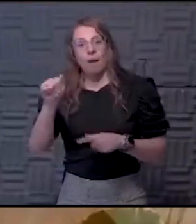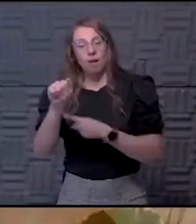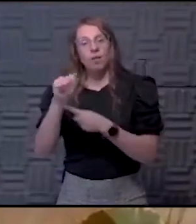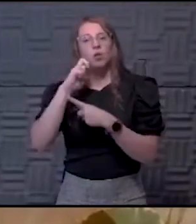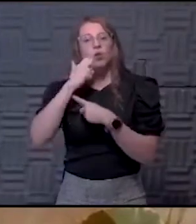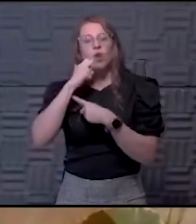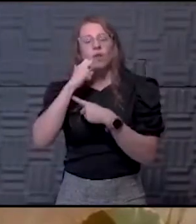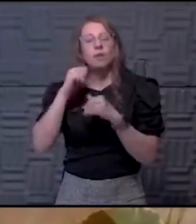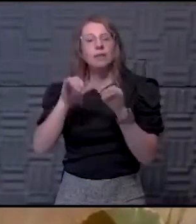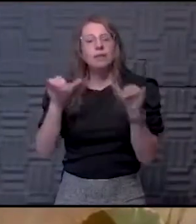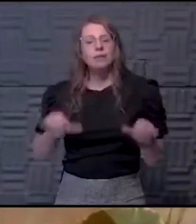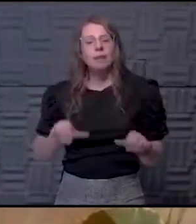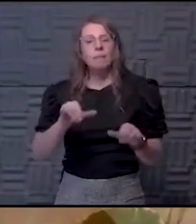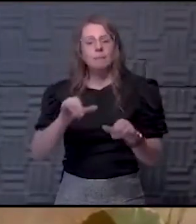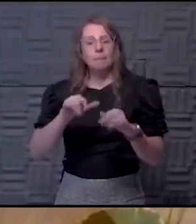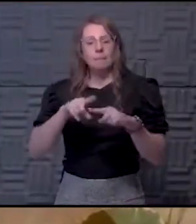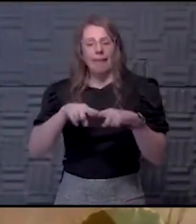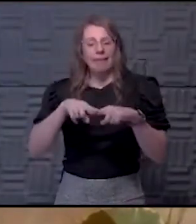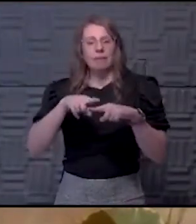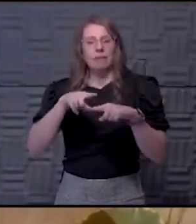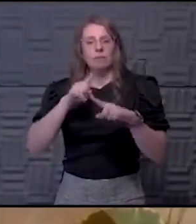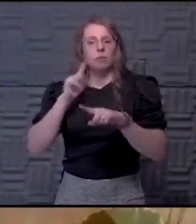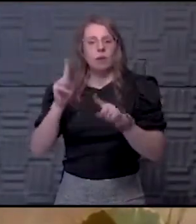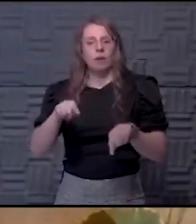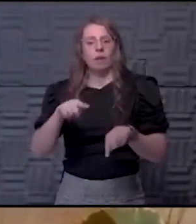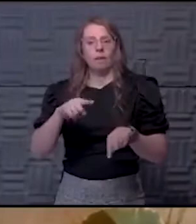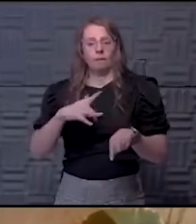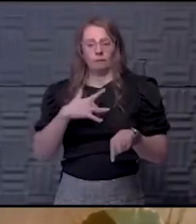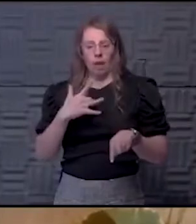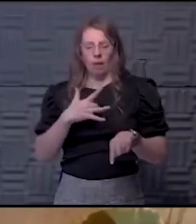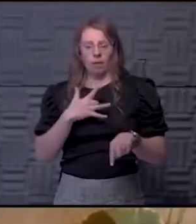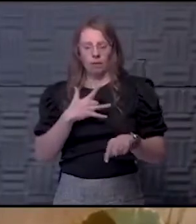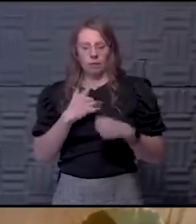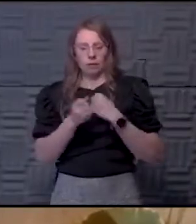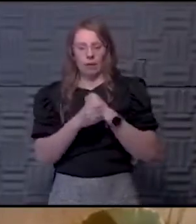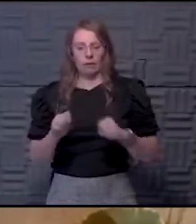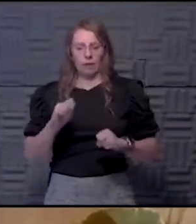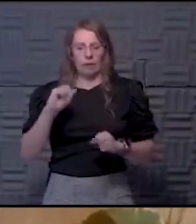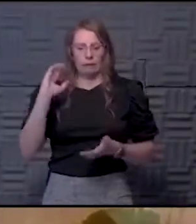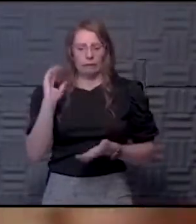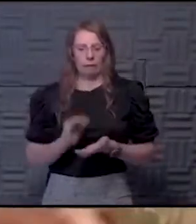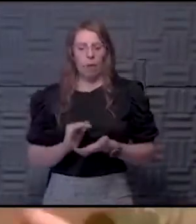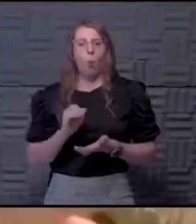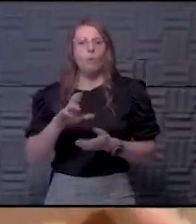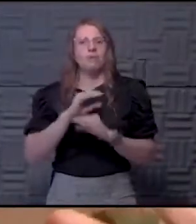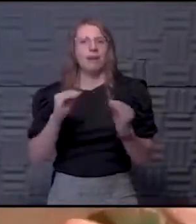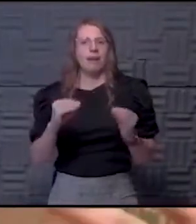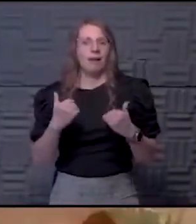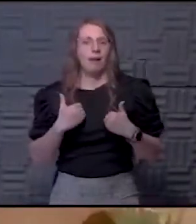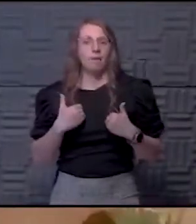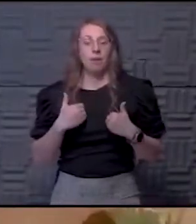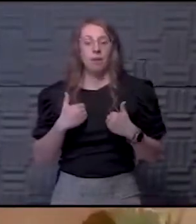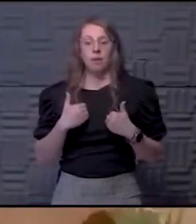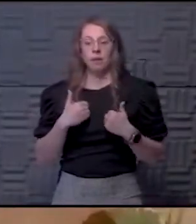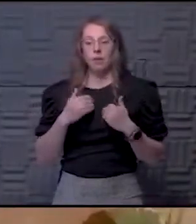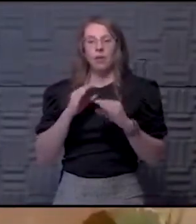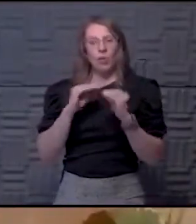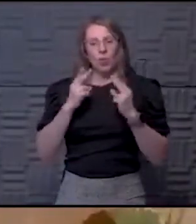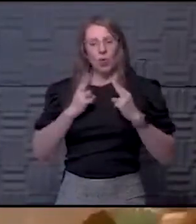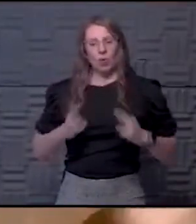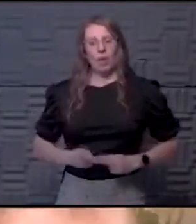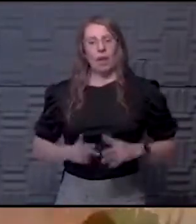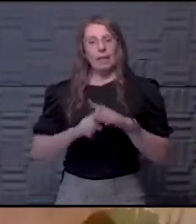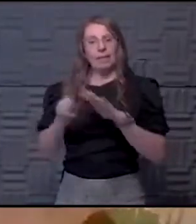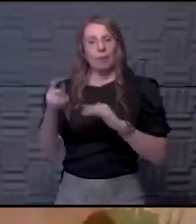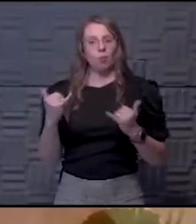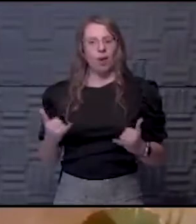based reaction when we have a felt lack of safety. And so no human gets to escape this right now. This